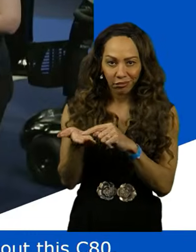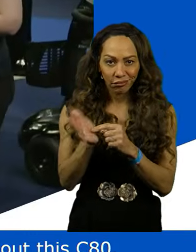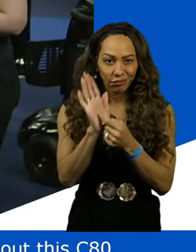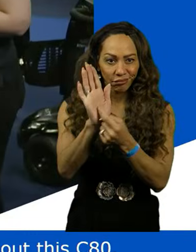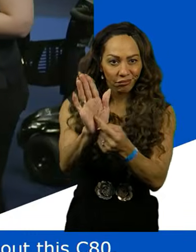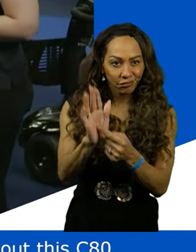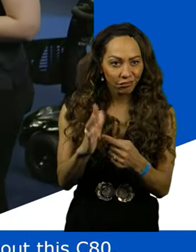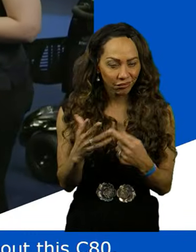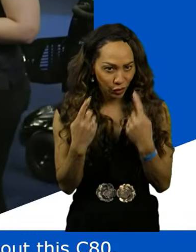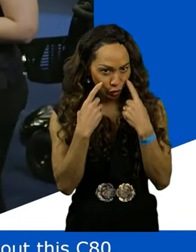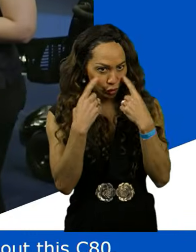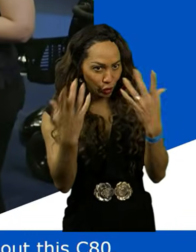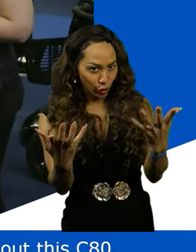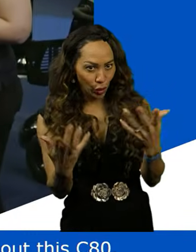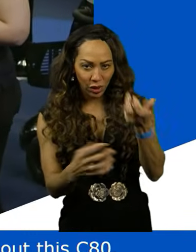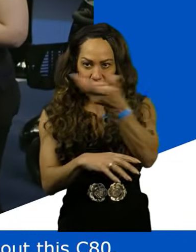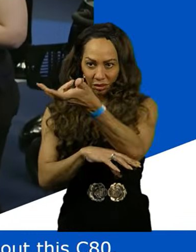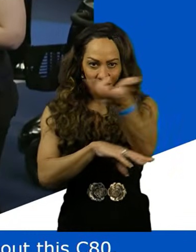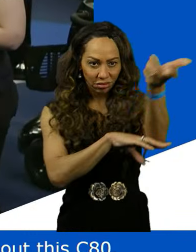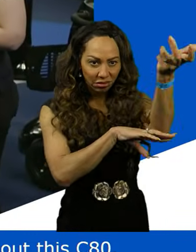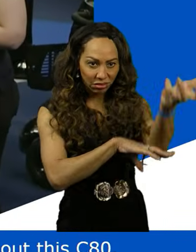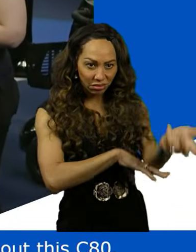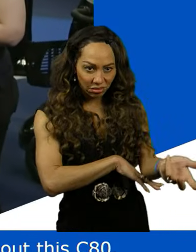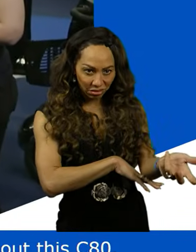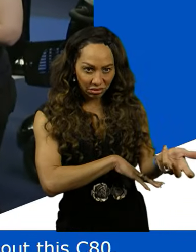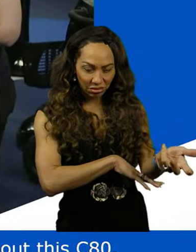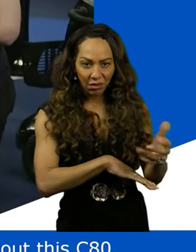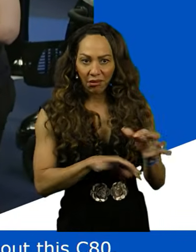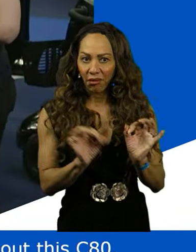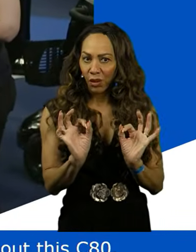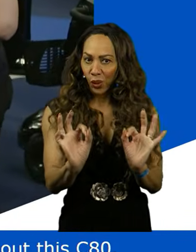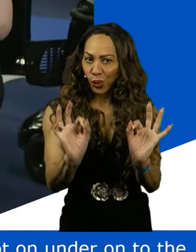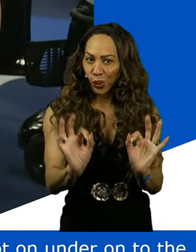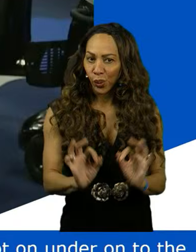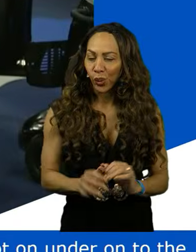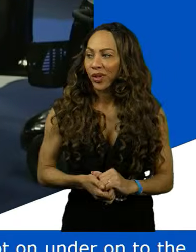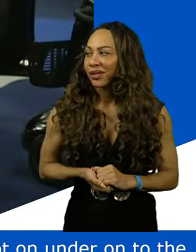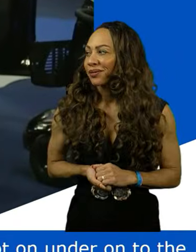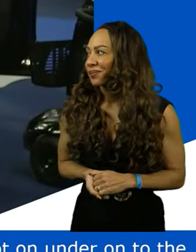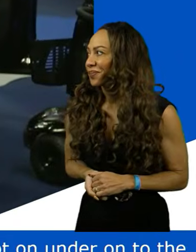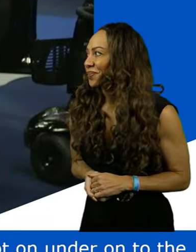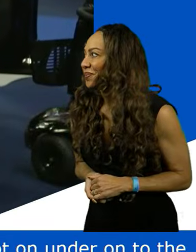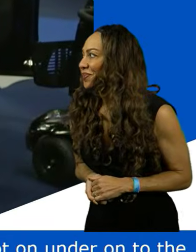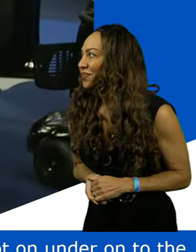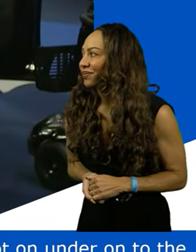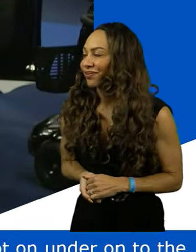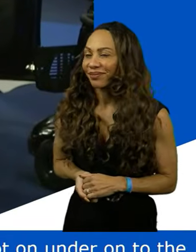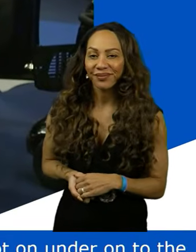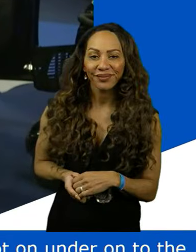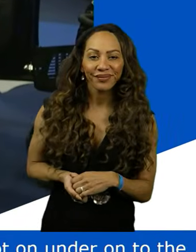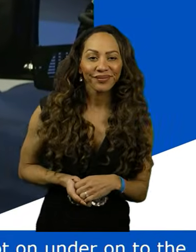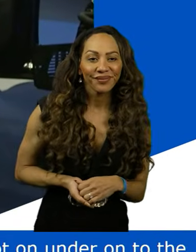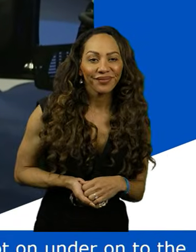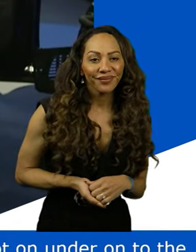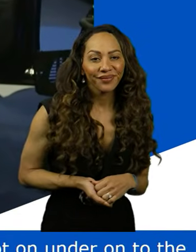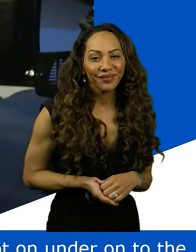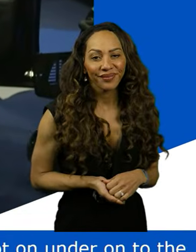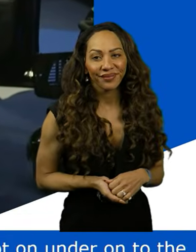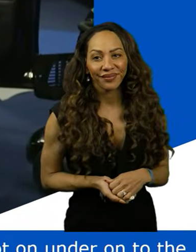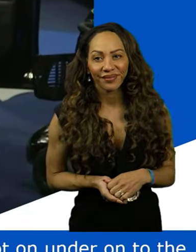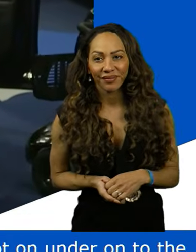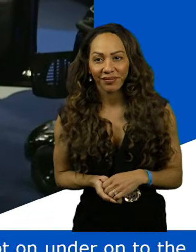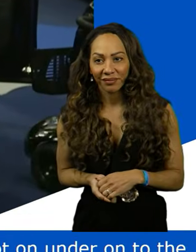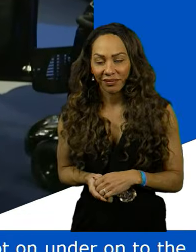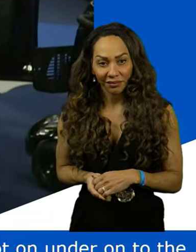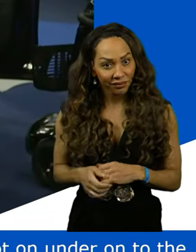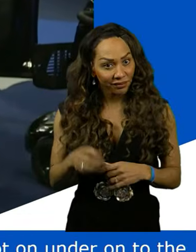out the boot and onto the floor there. It was brilliant, very elegant there. I just wanted to quickly ask you, what difference would it make if a customer did have one